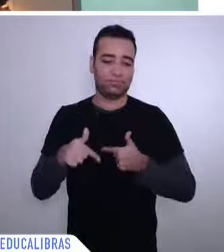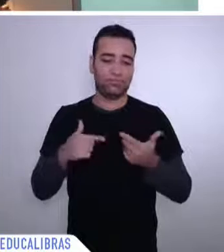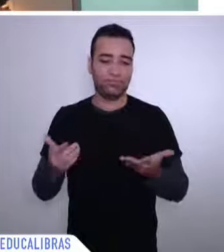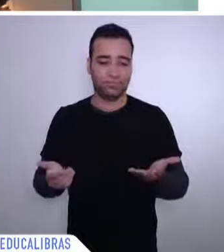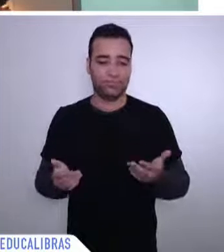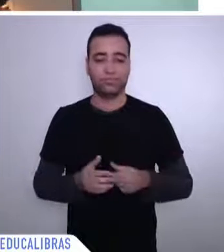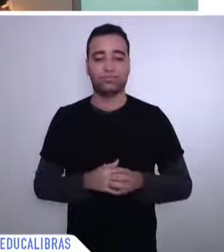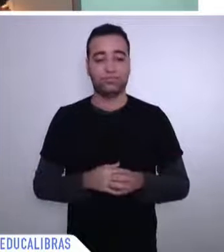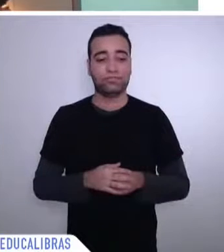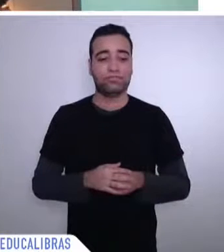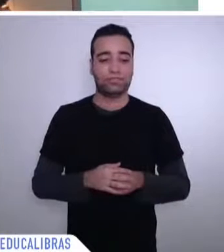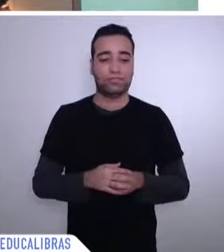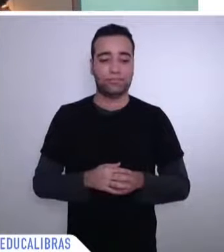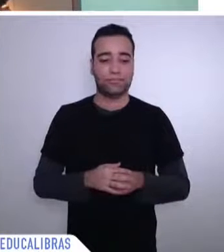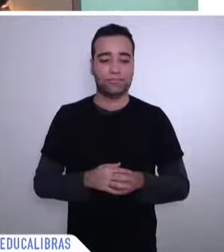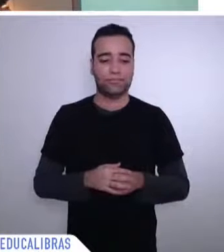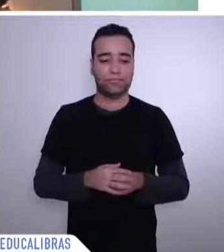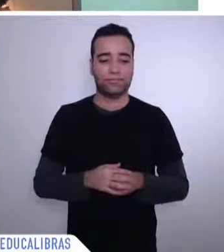condition